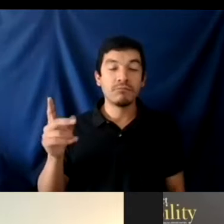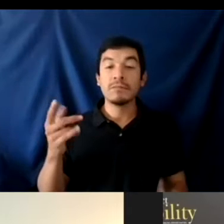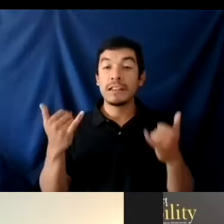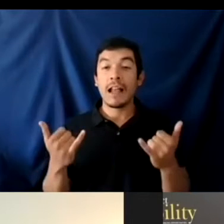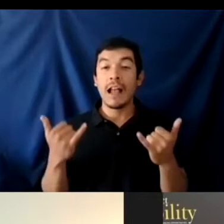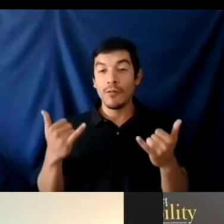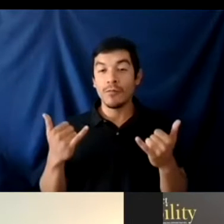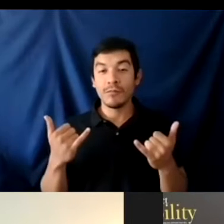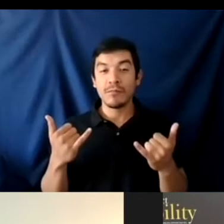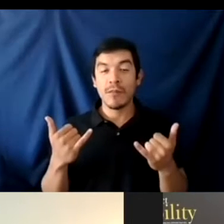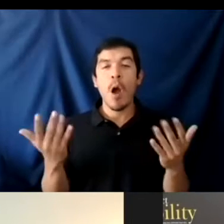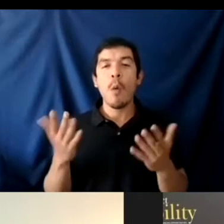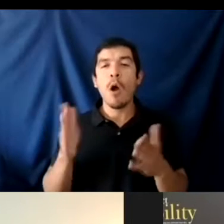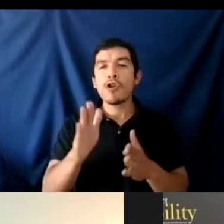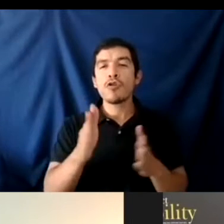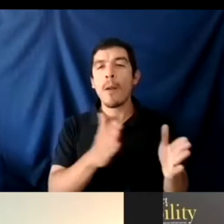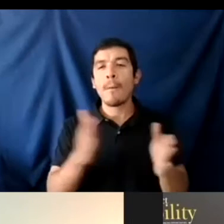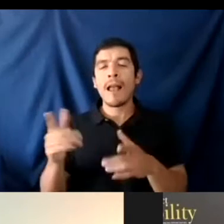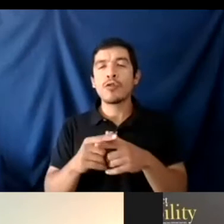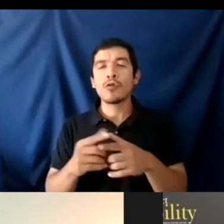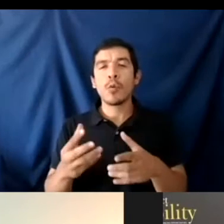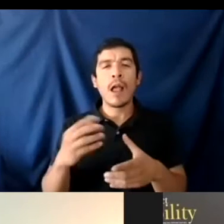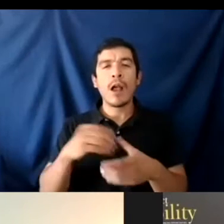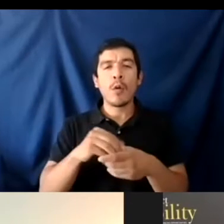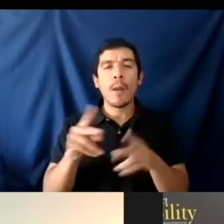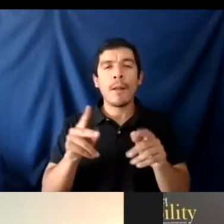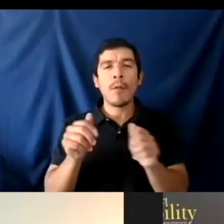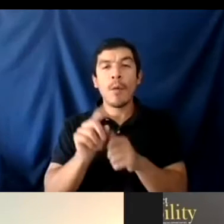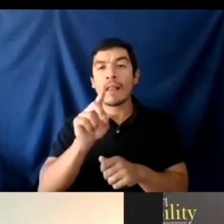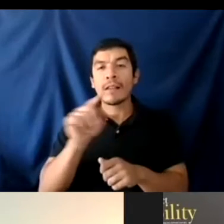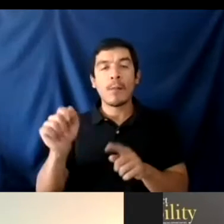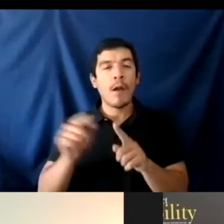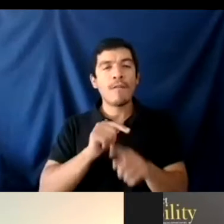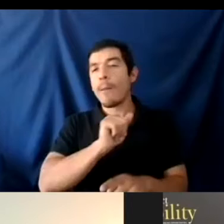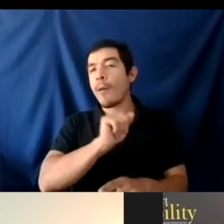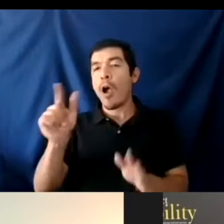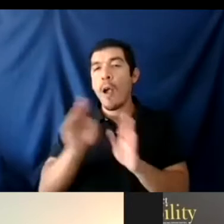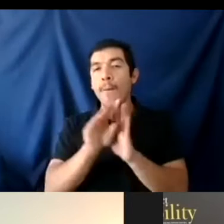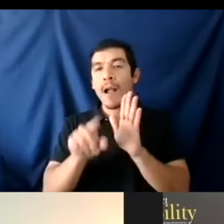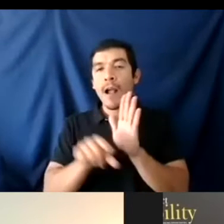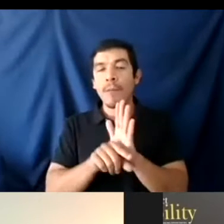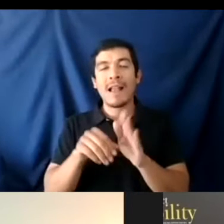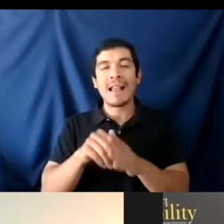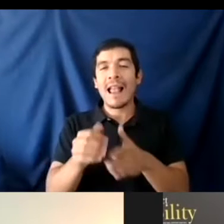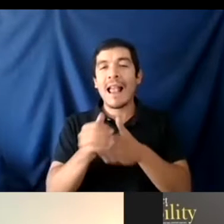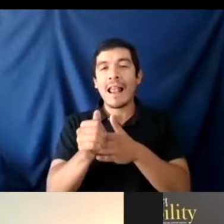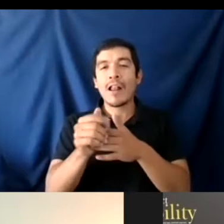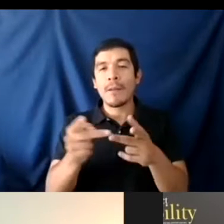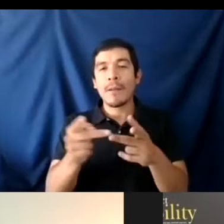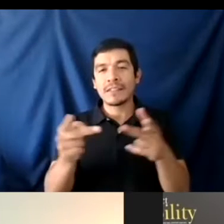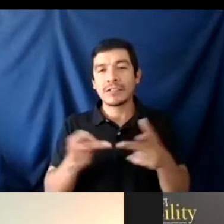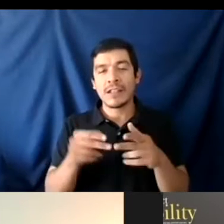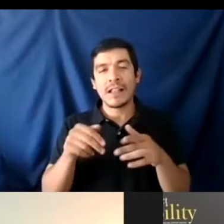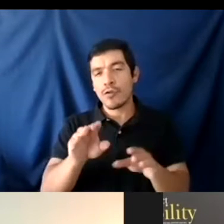So what's your plan to include people with disabilities from all backgrounds in leadership positions in your organization?